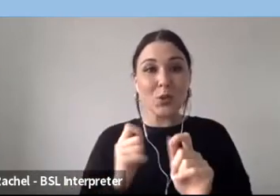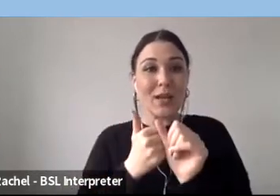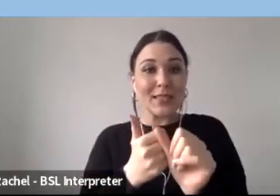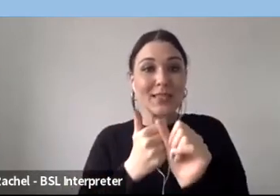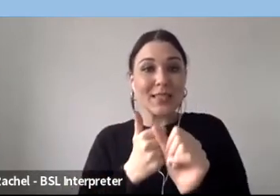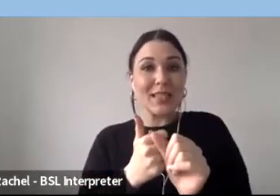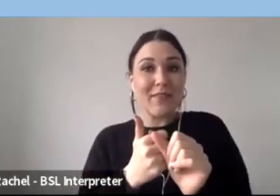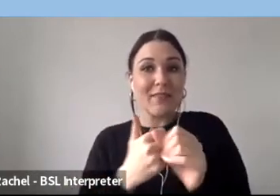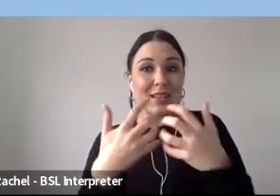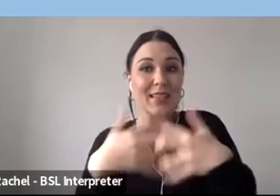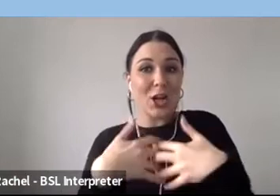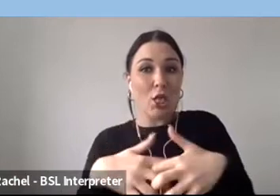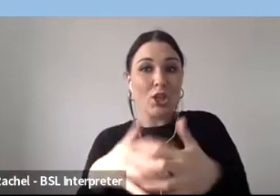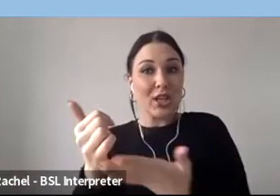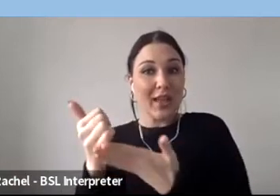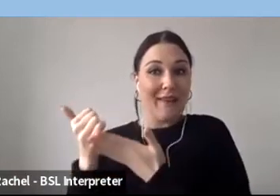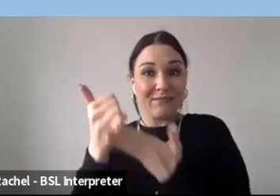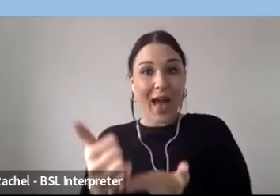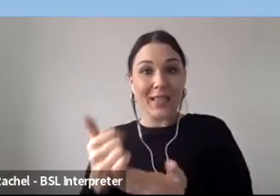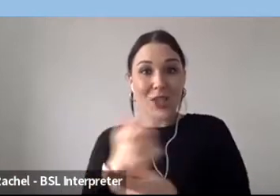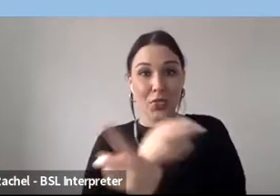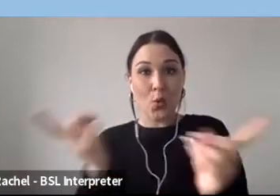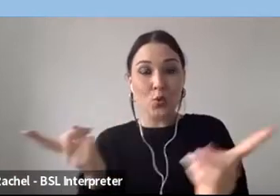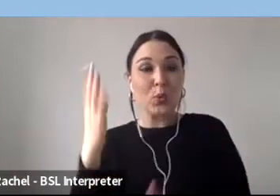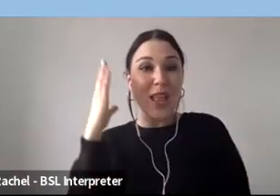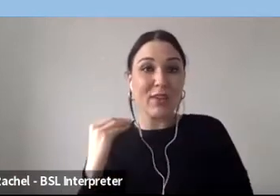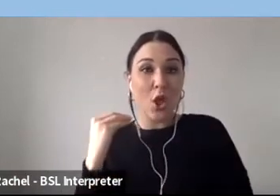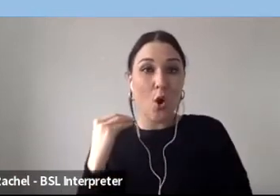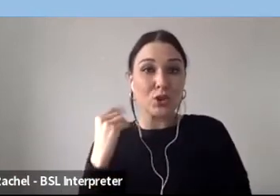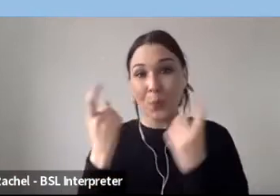technology that we can advise those with hearing loss to consider?